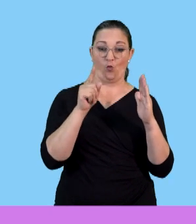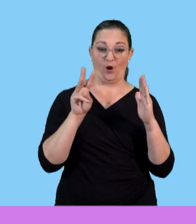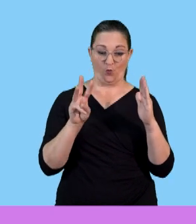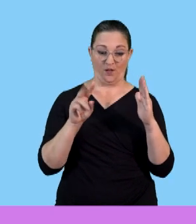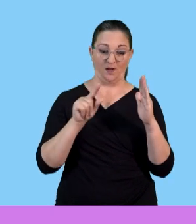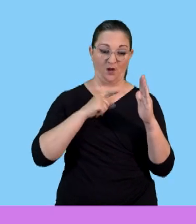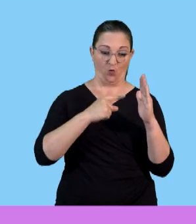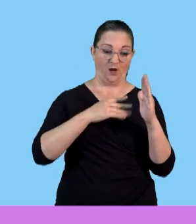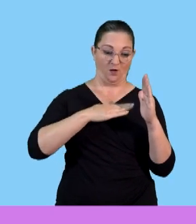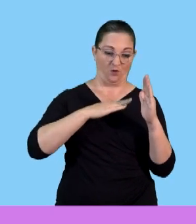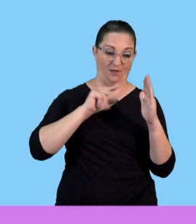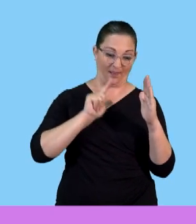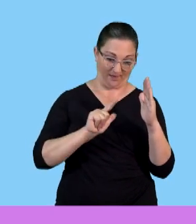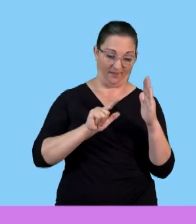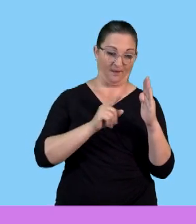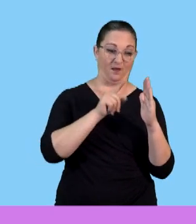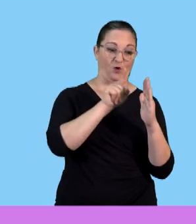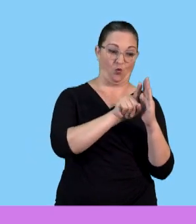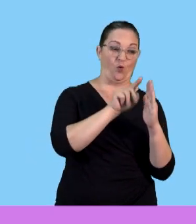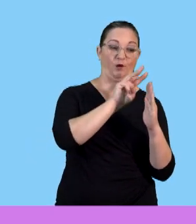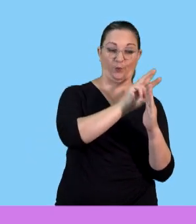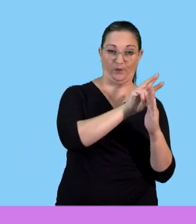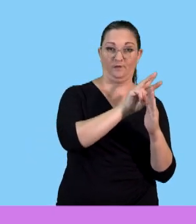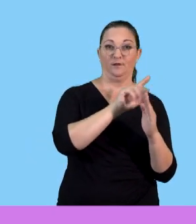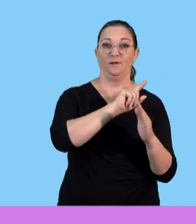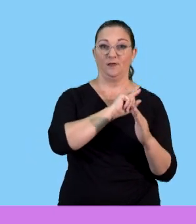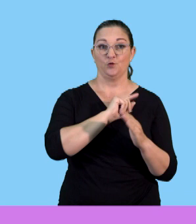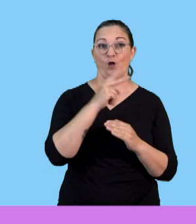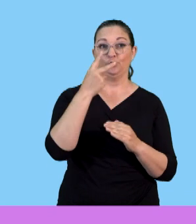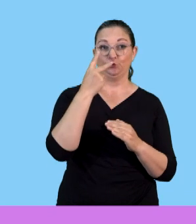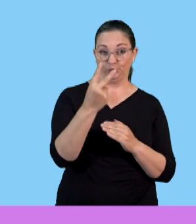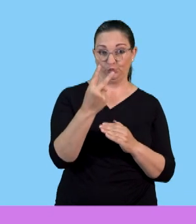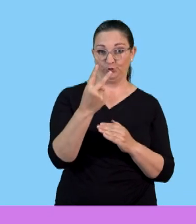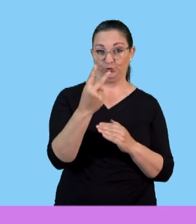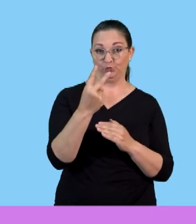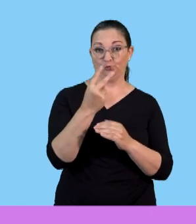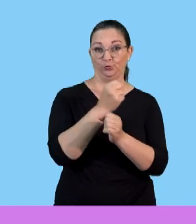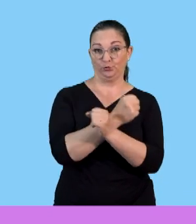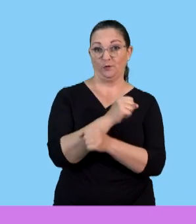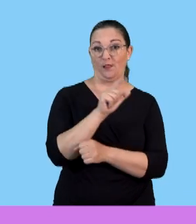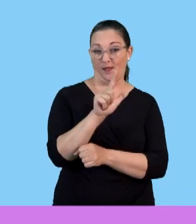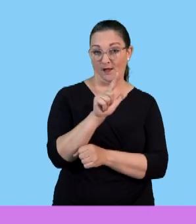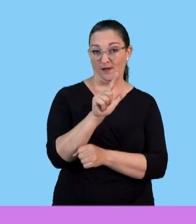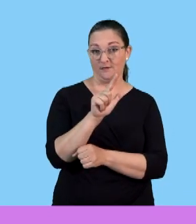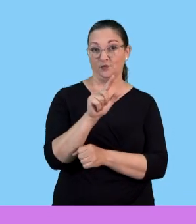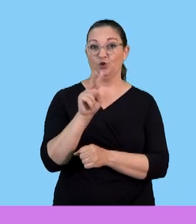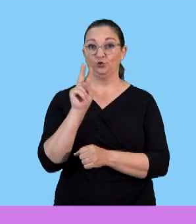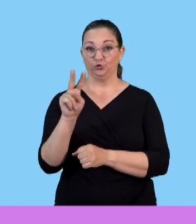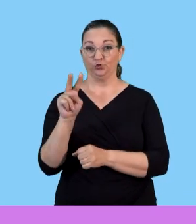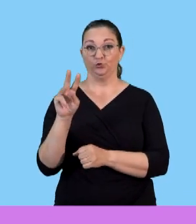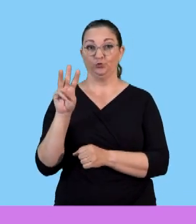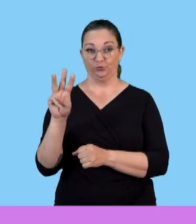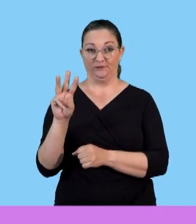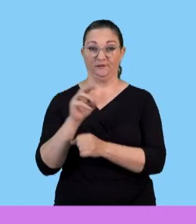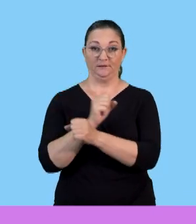width, one length, and another width. So it's going to be 2 times 2 lengths and